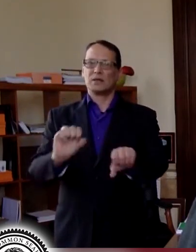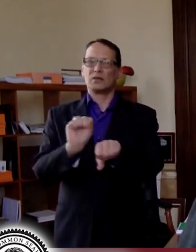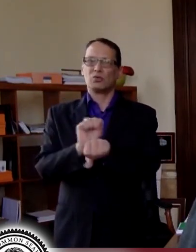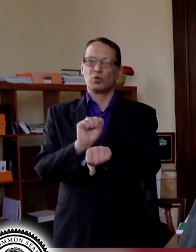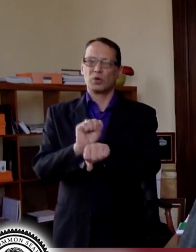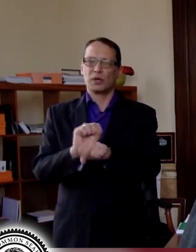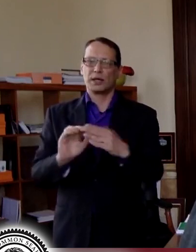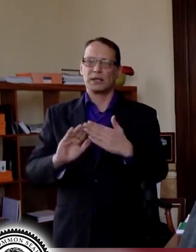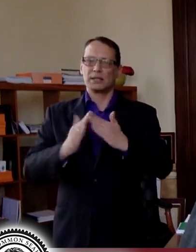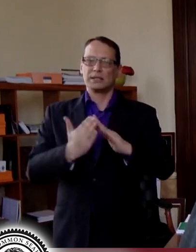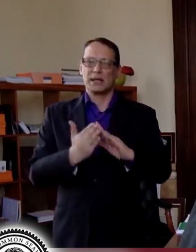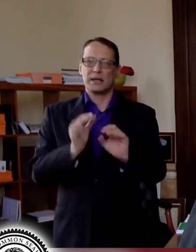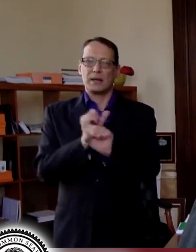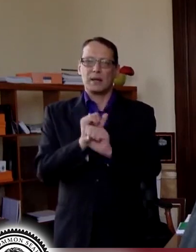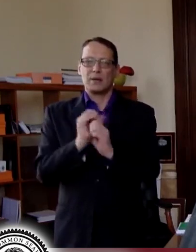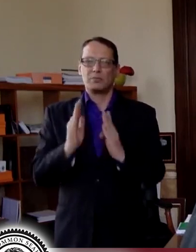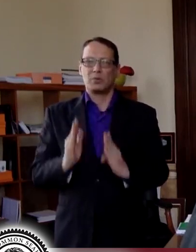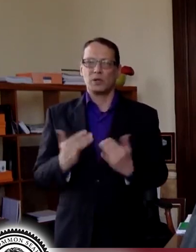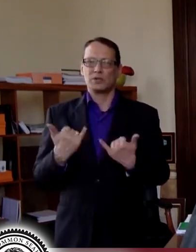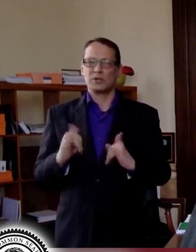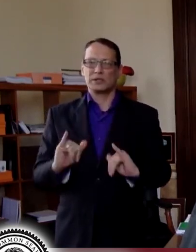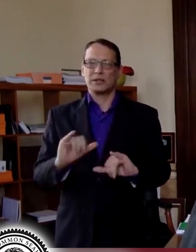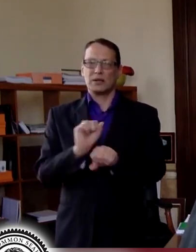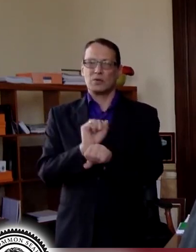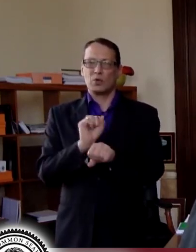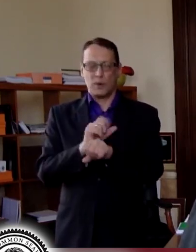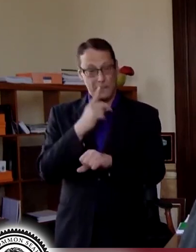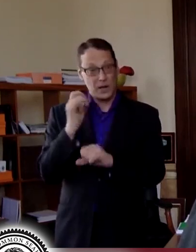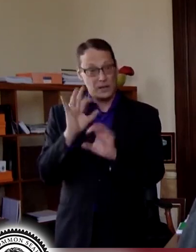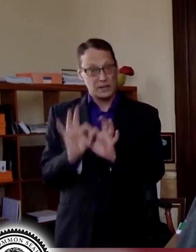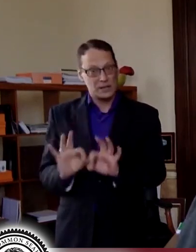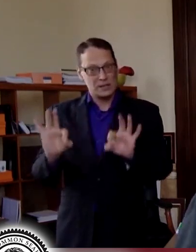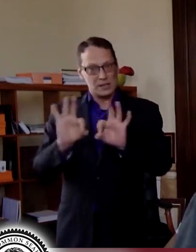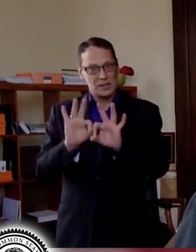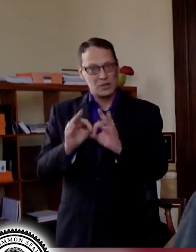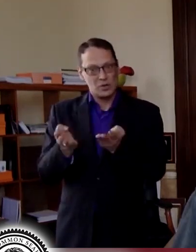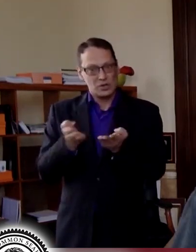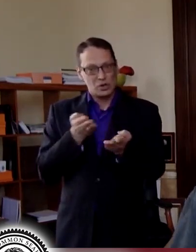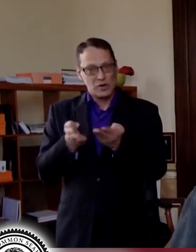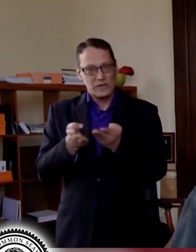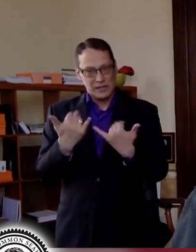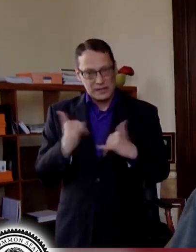city employees are working because we provide essential services. We're still